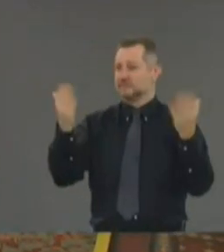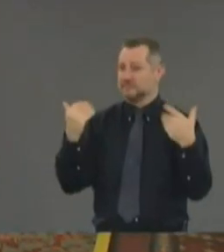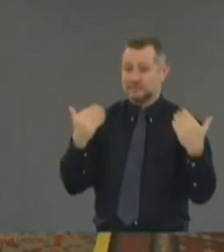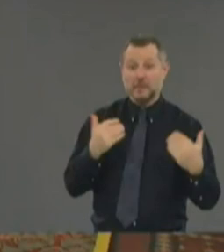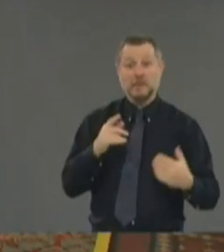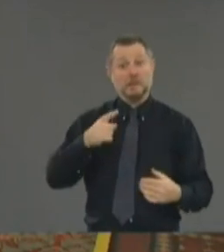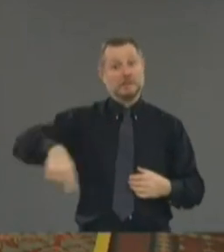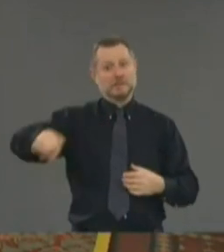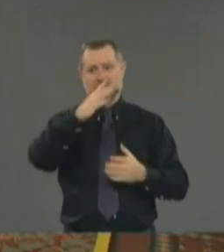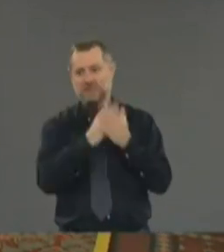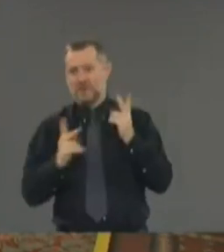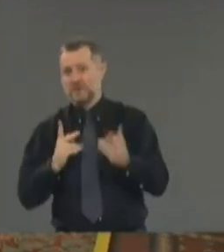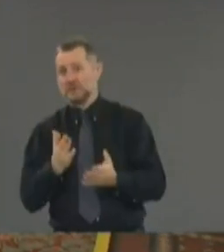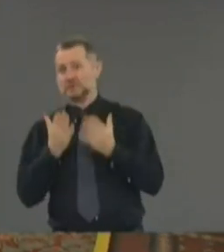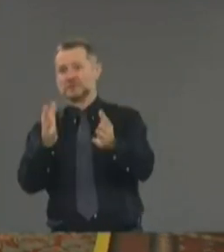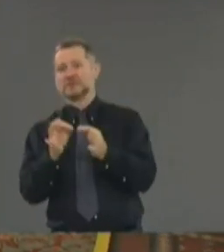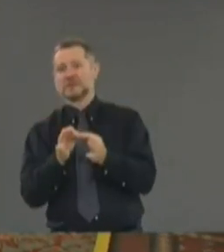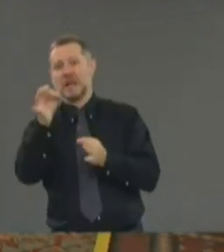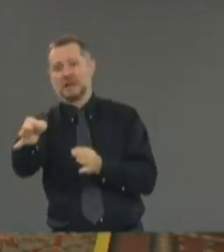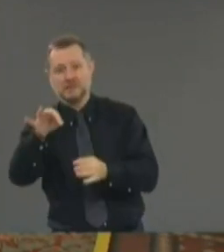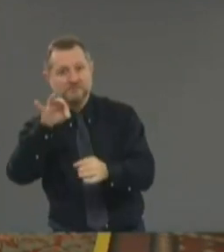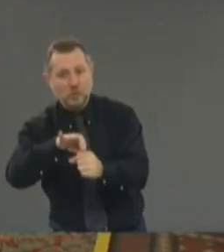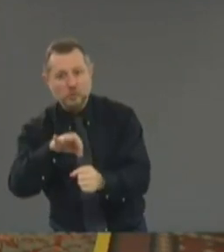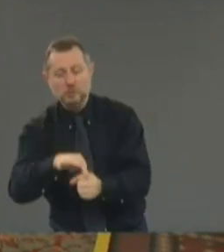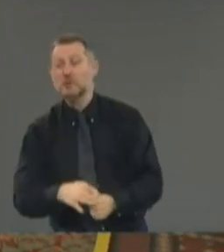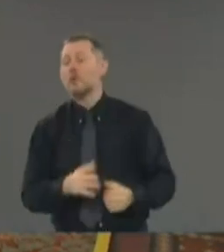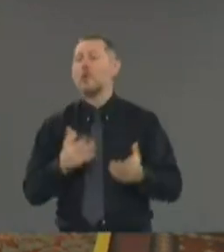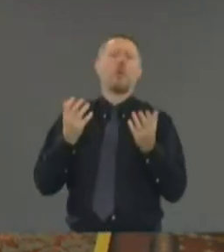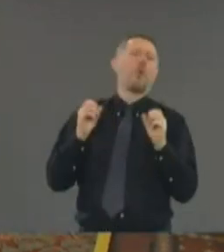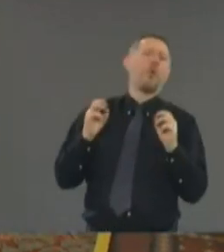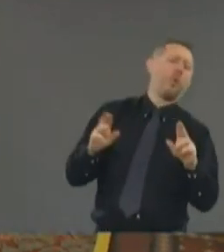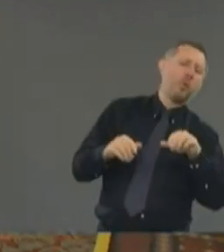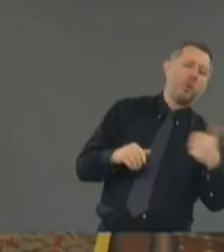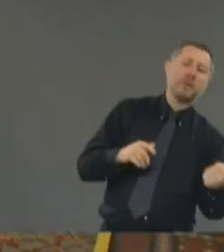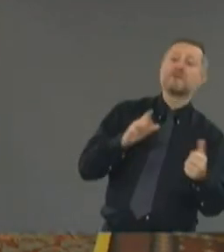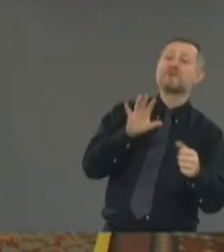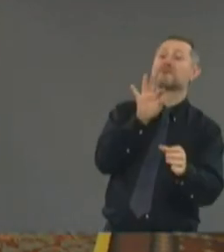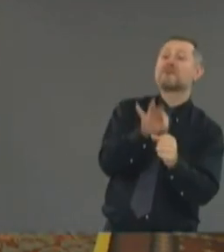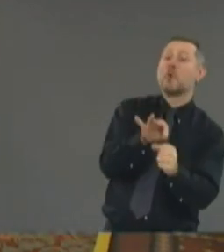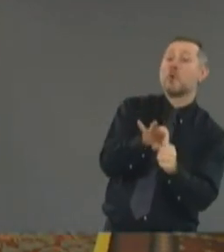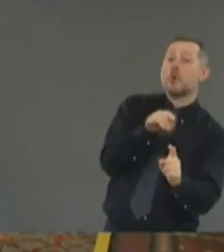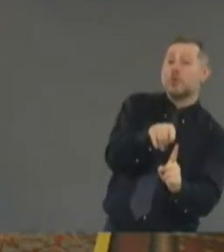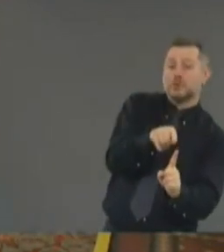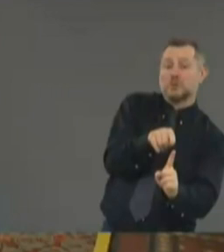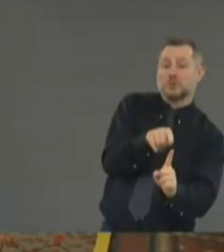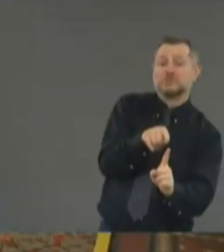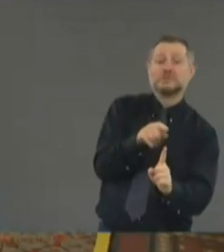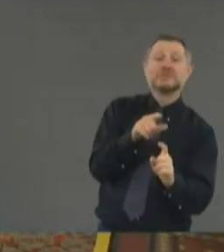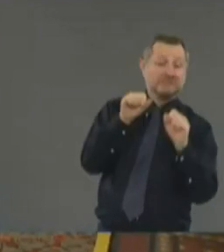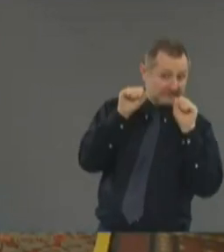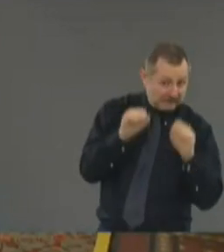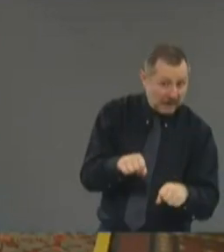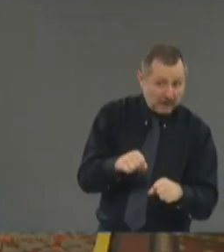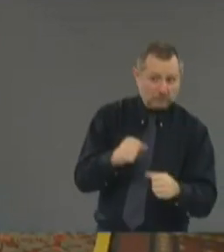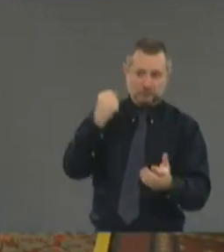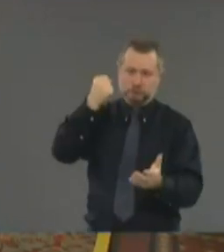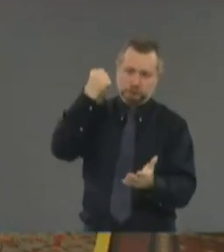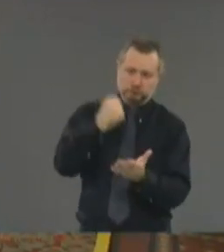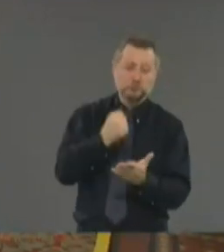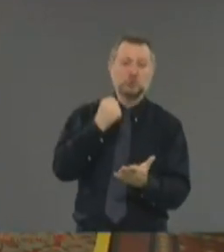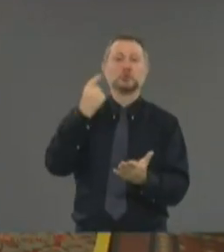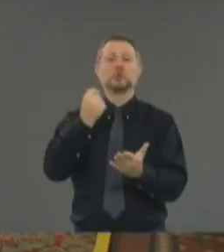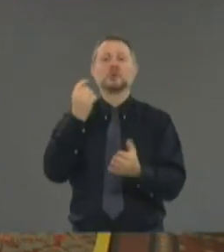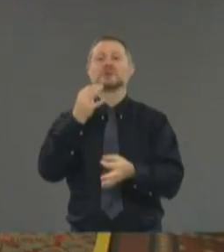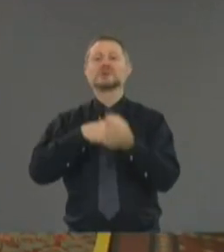week or to allow the votes to come in postmarked Tuesday rather than delivered to